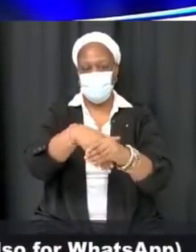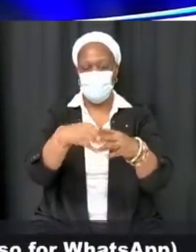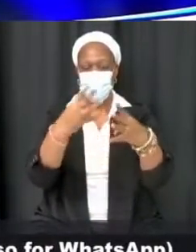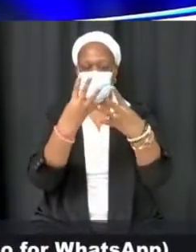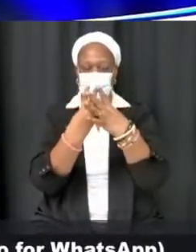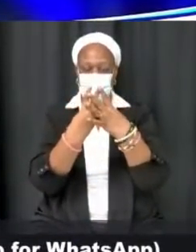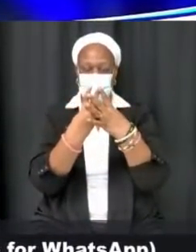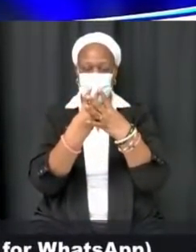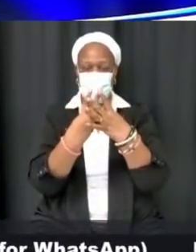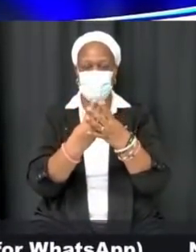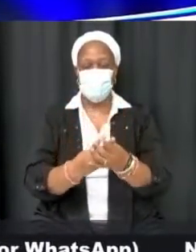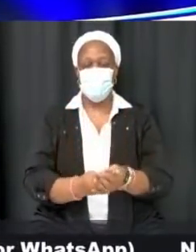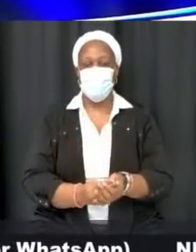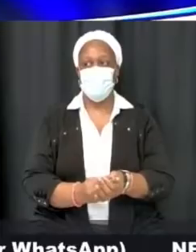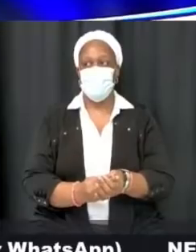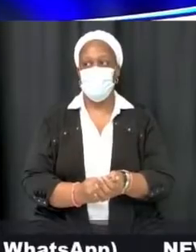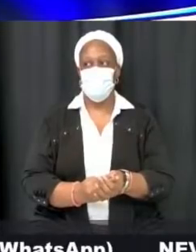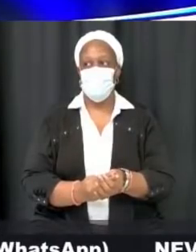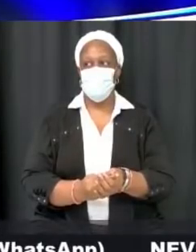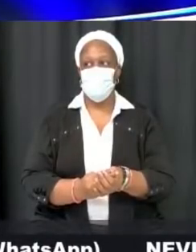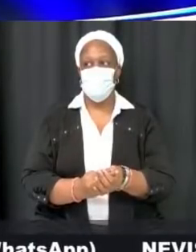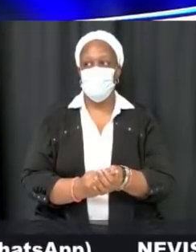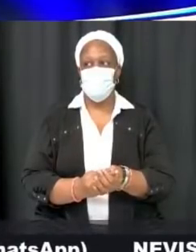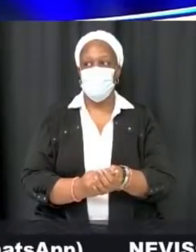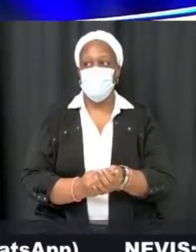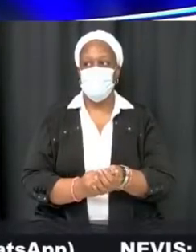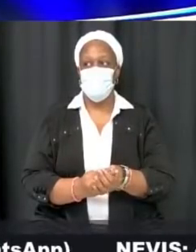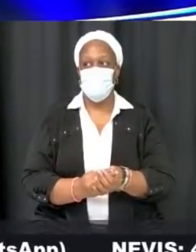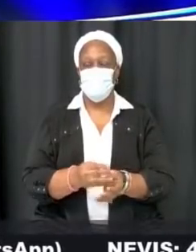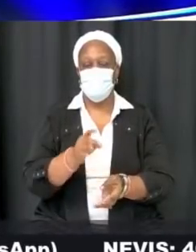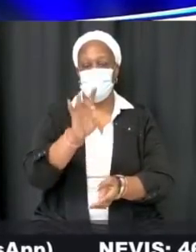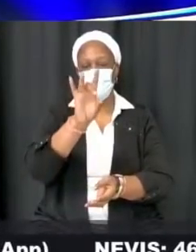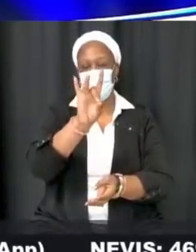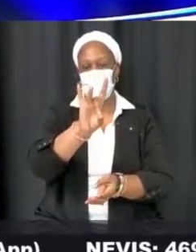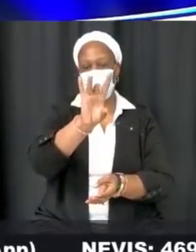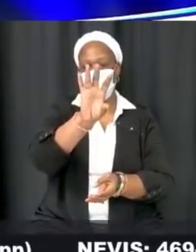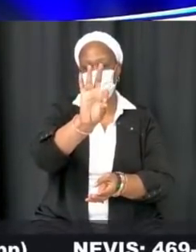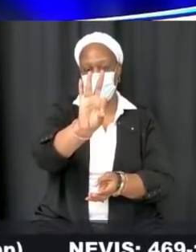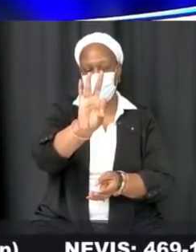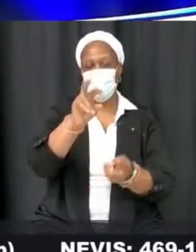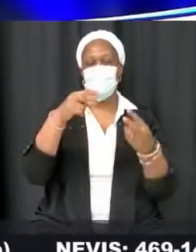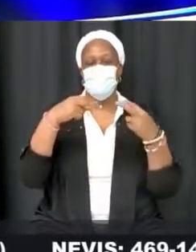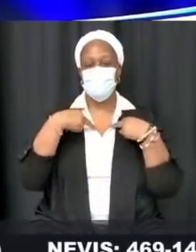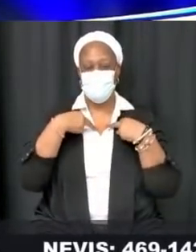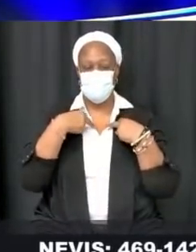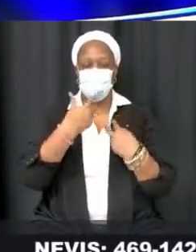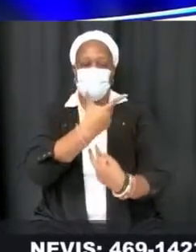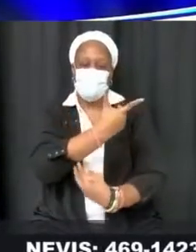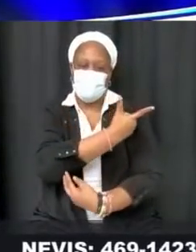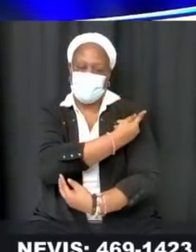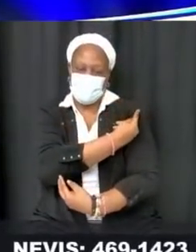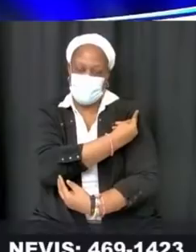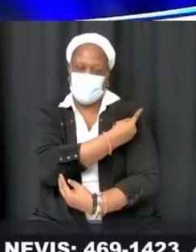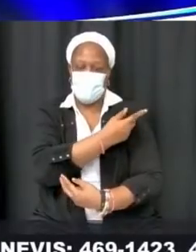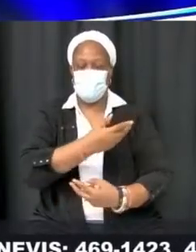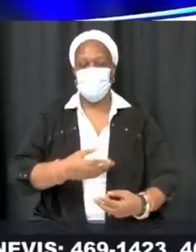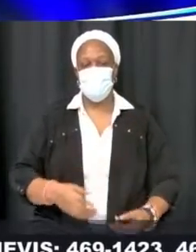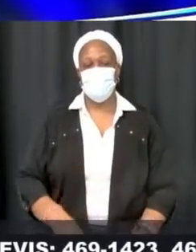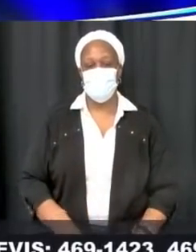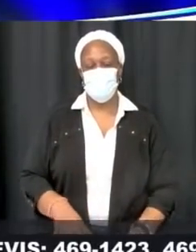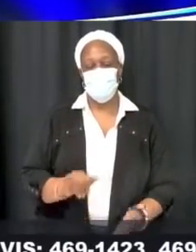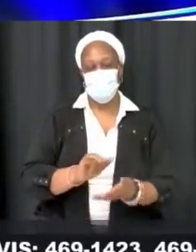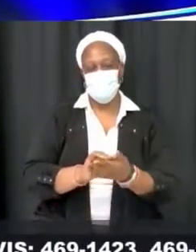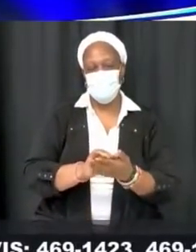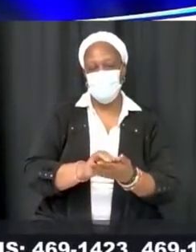prison, Her Majesty's Prison, of which 89 have been vaccinated. That is just about